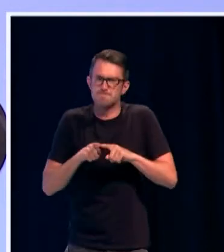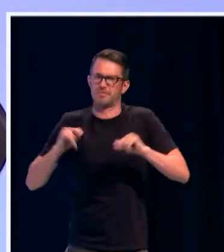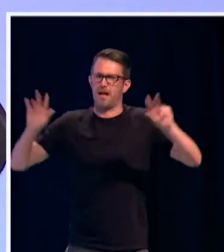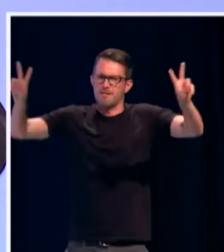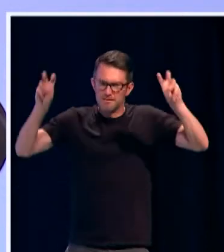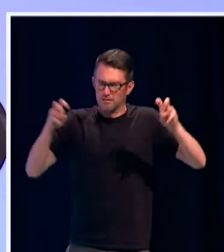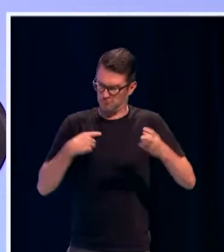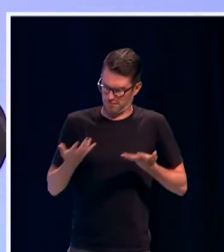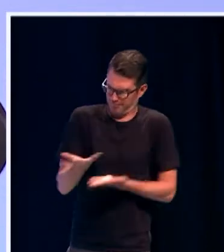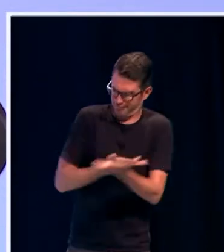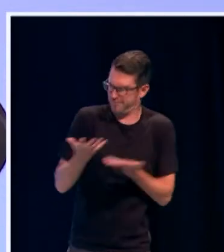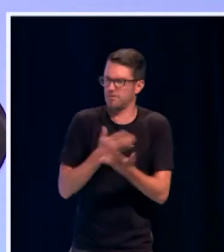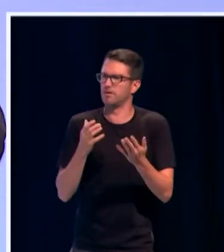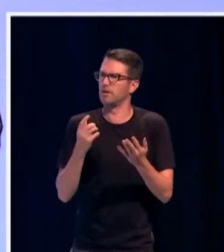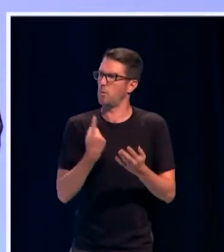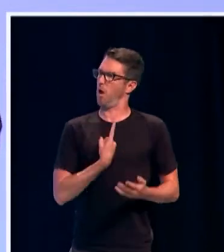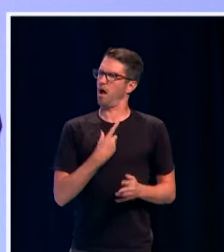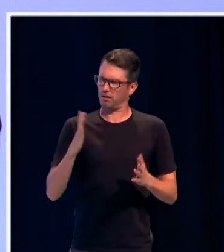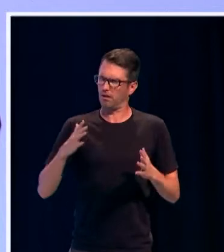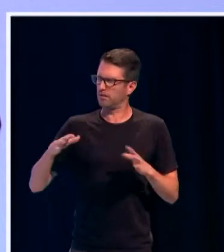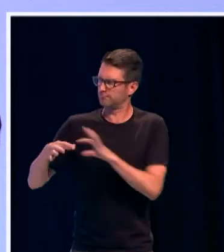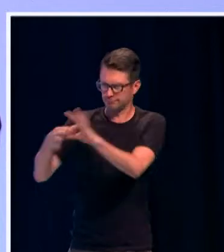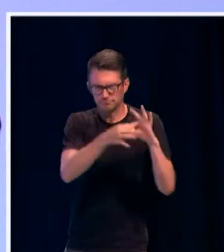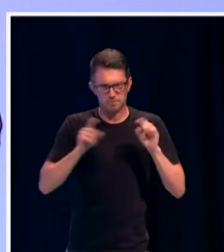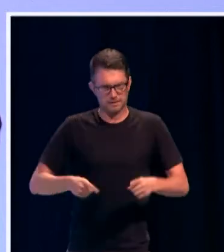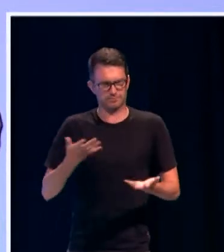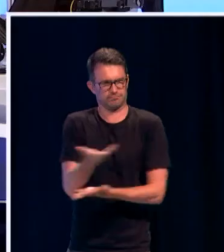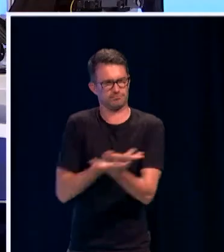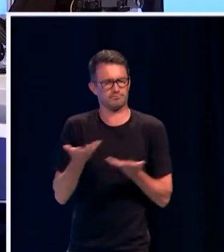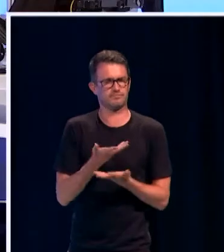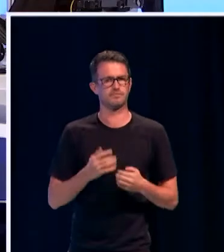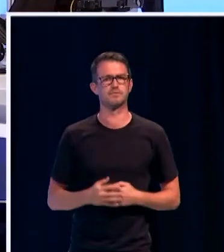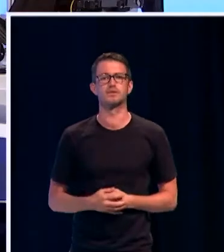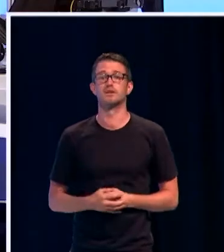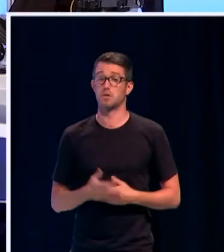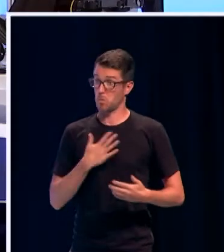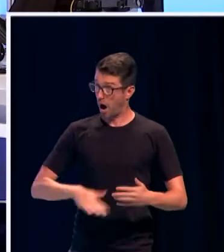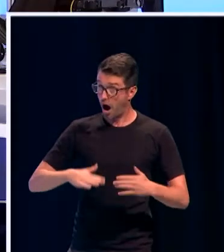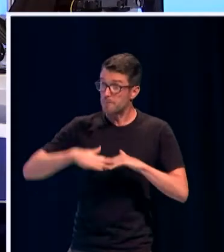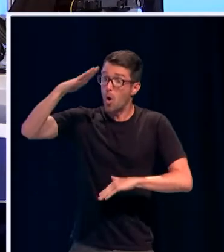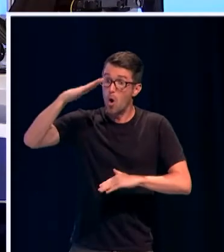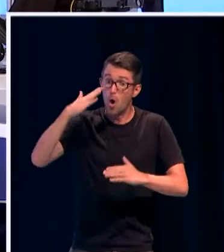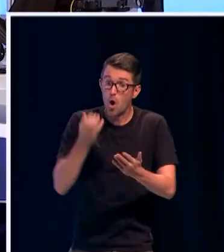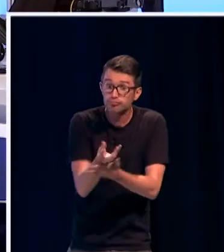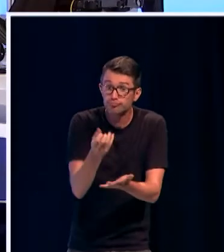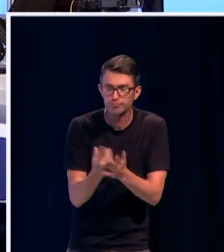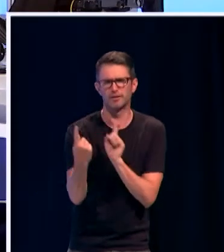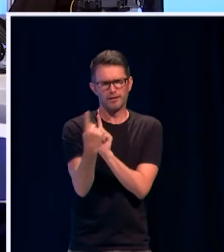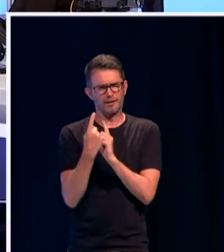and if you'd like to know more, please see me after the session. Thank you. Okay, thank you very much.